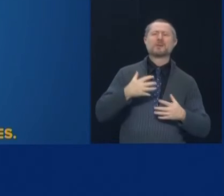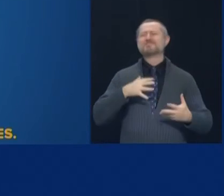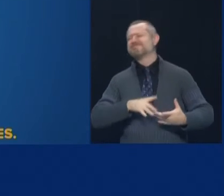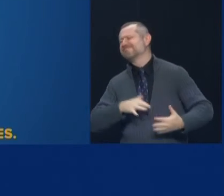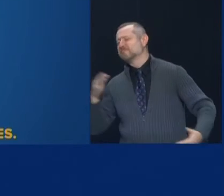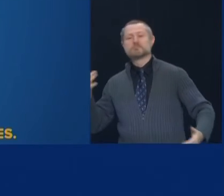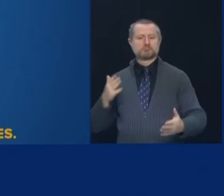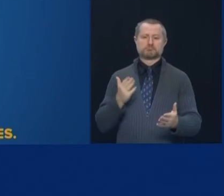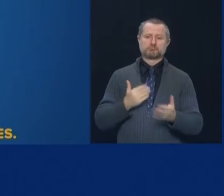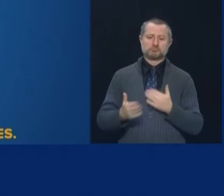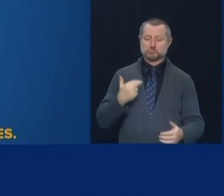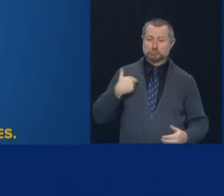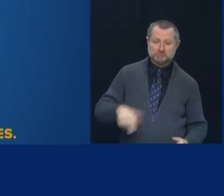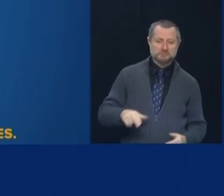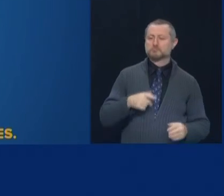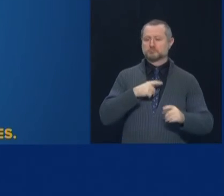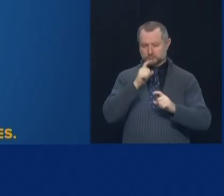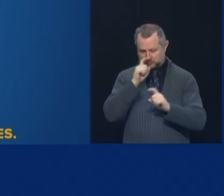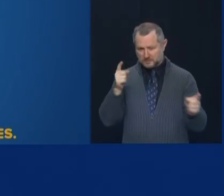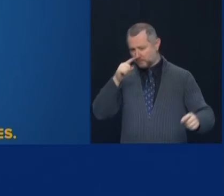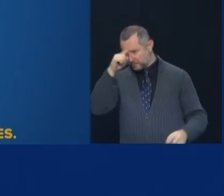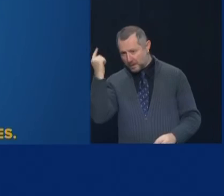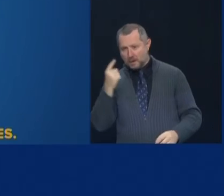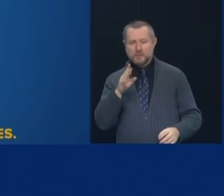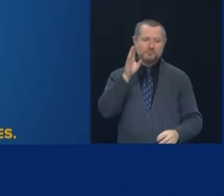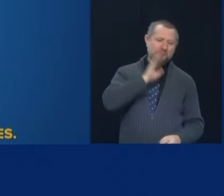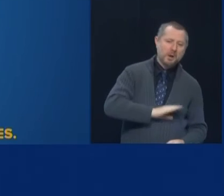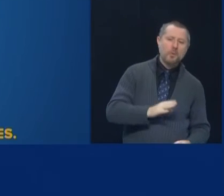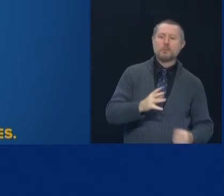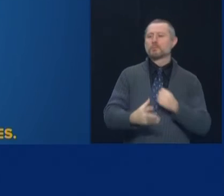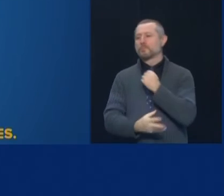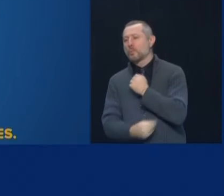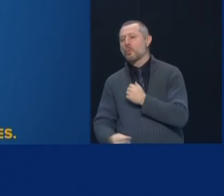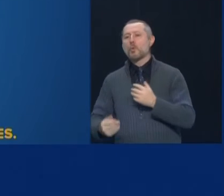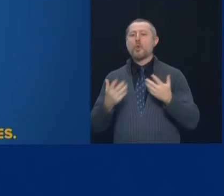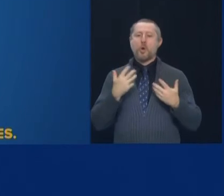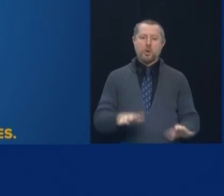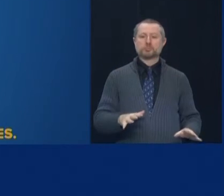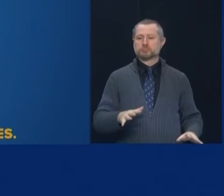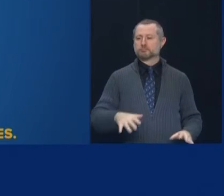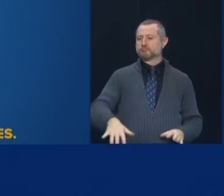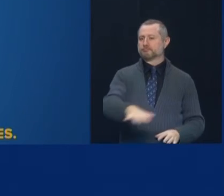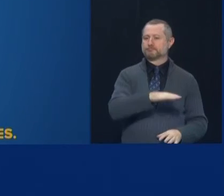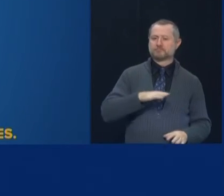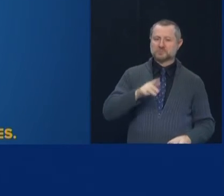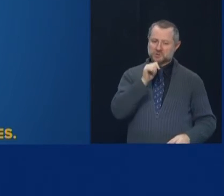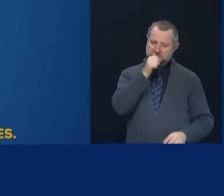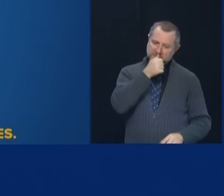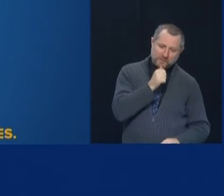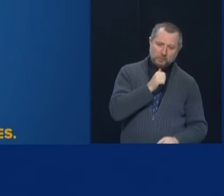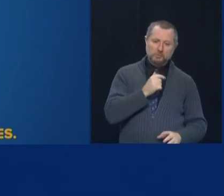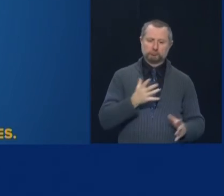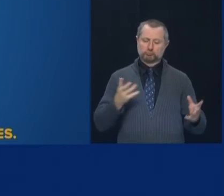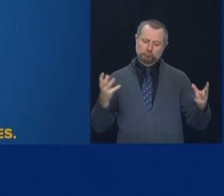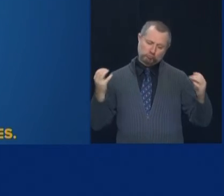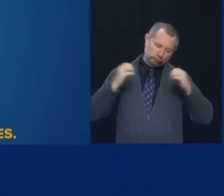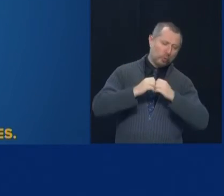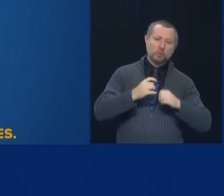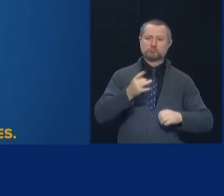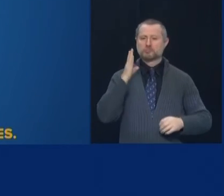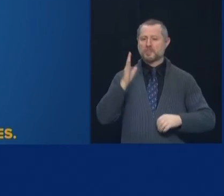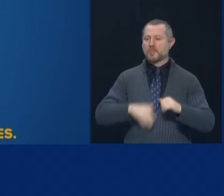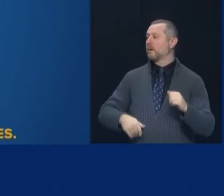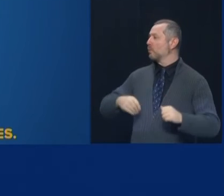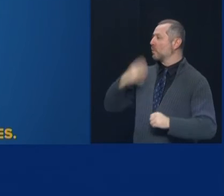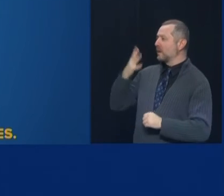the Black, brown, and poor community has already paid a disproportionate price for this